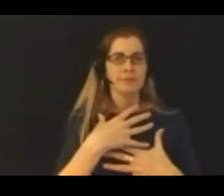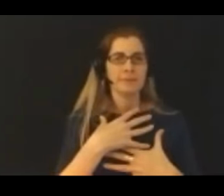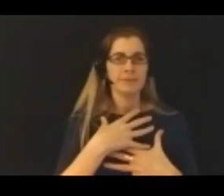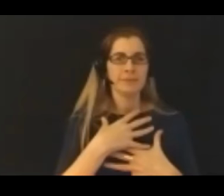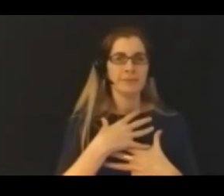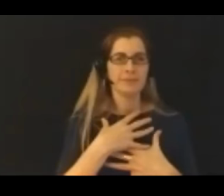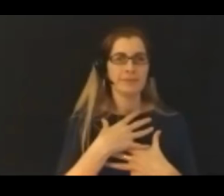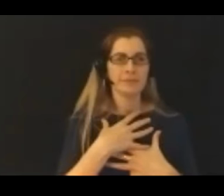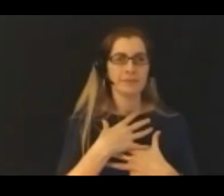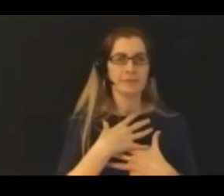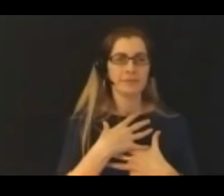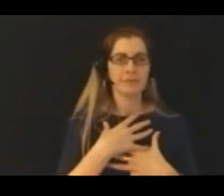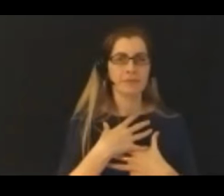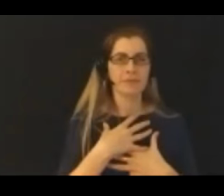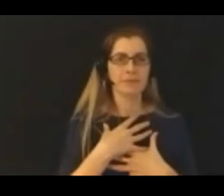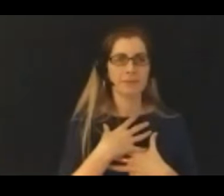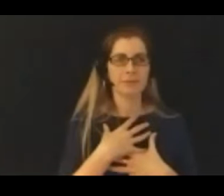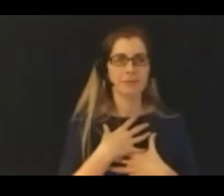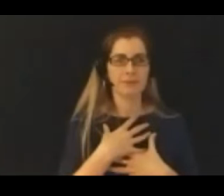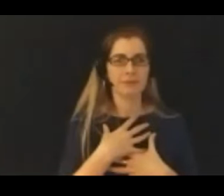and exhaling.